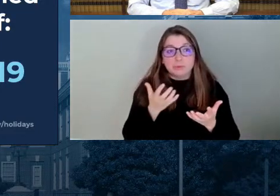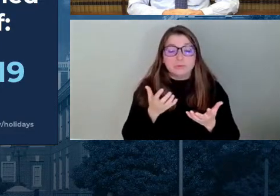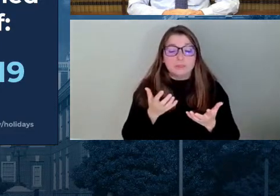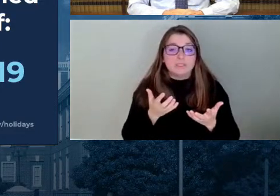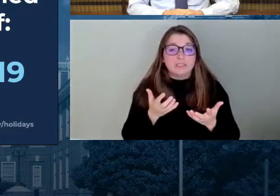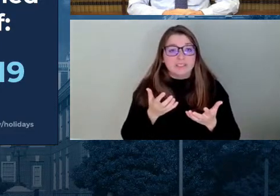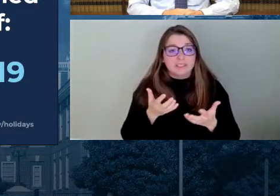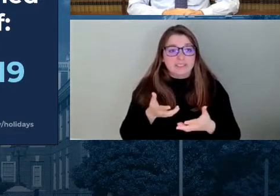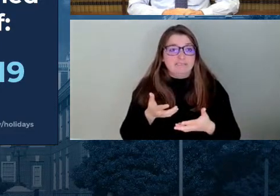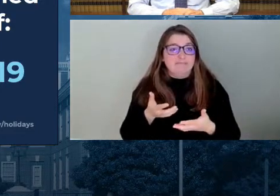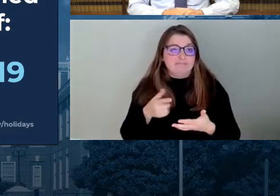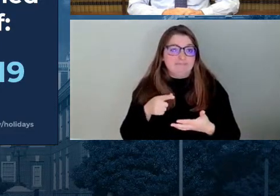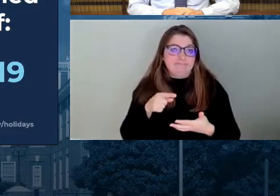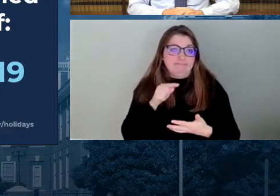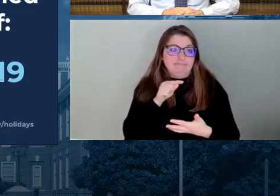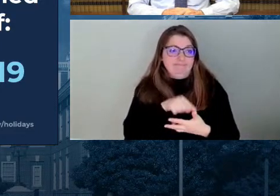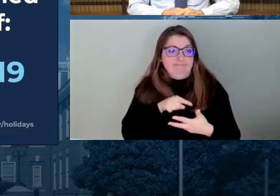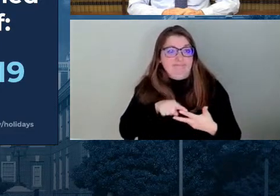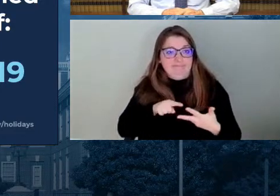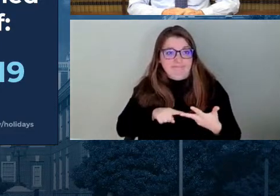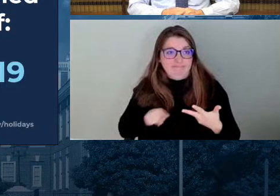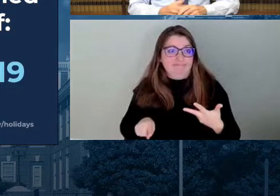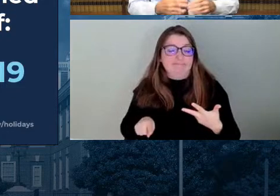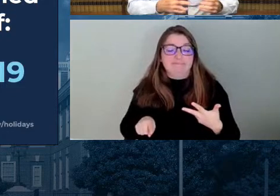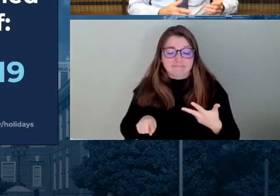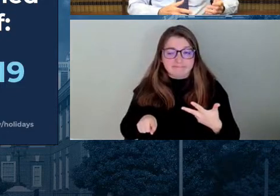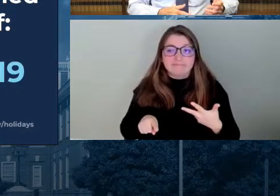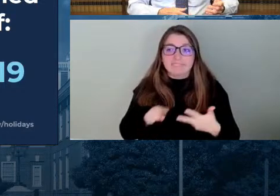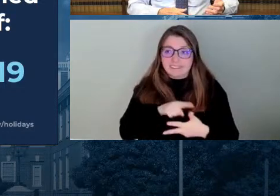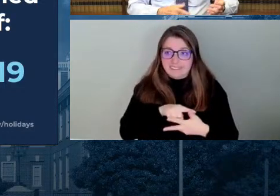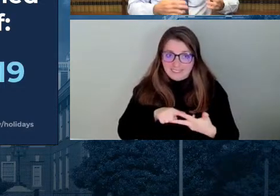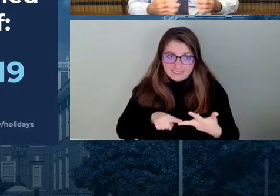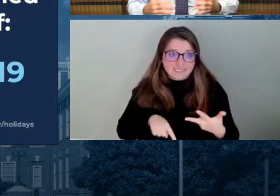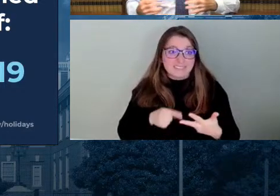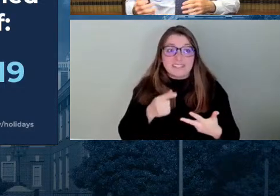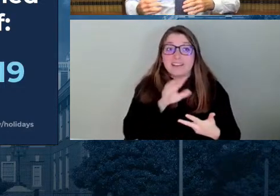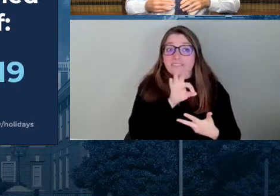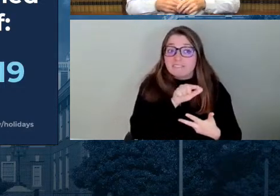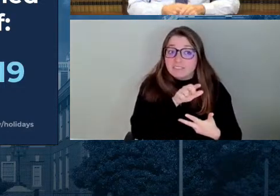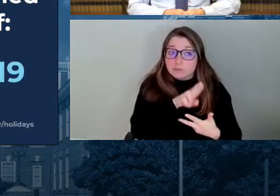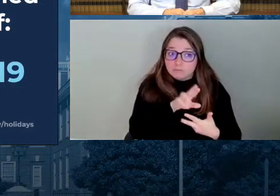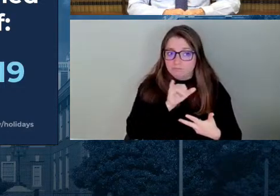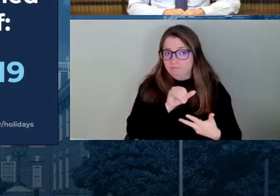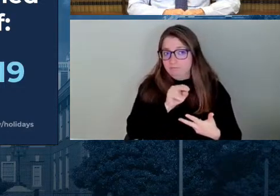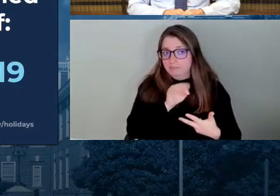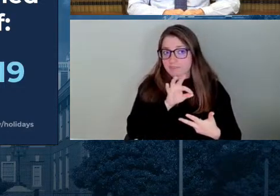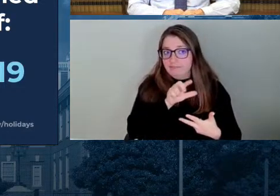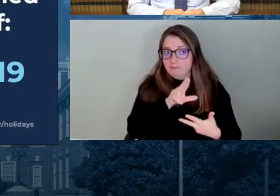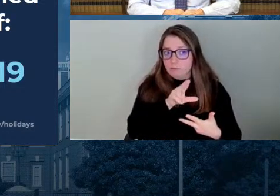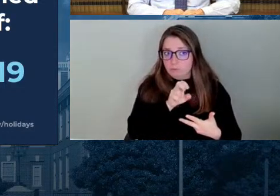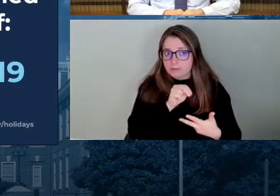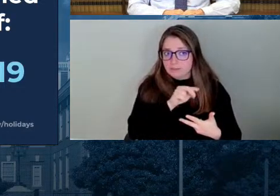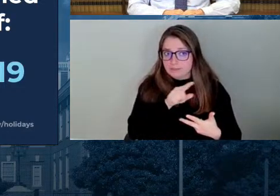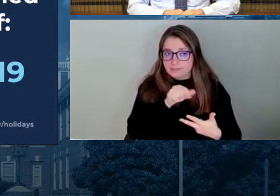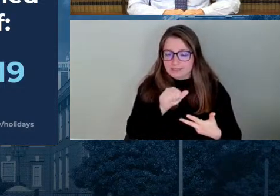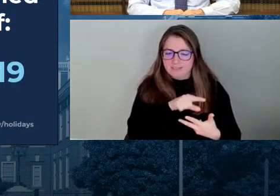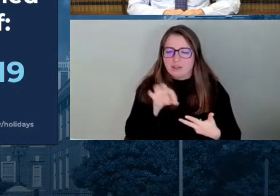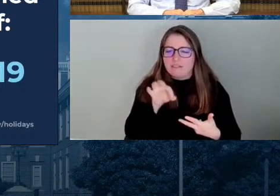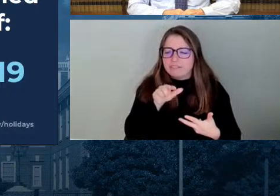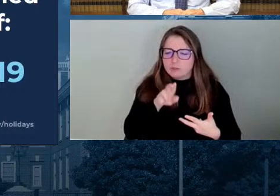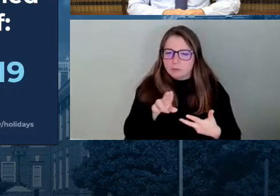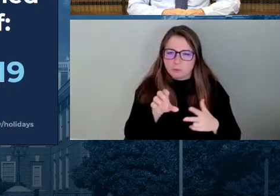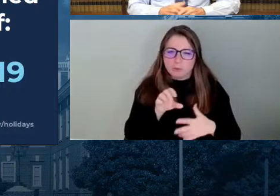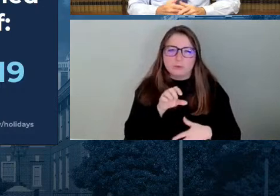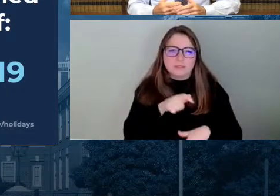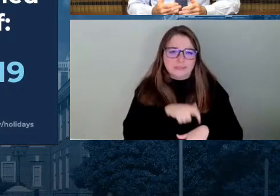minute about this combined threat of influenza, so flu season. We'll show you some of those numbers.